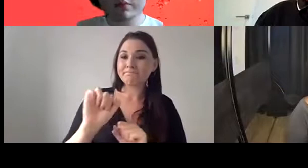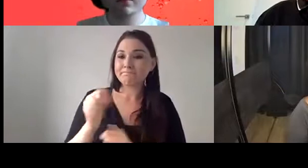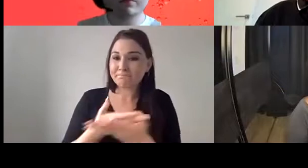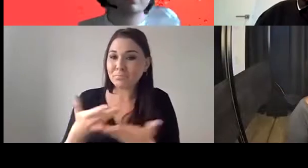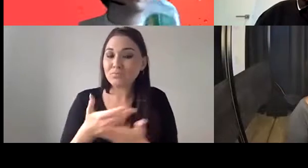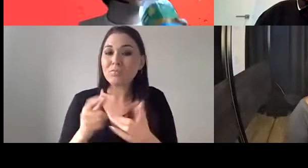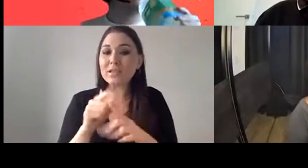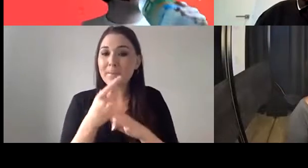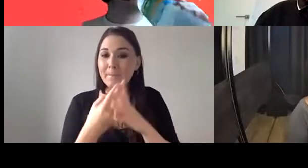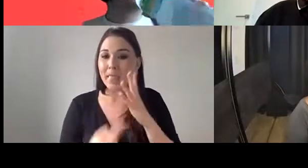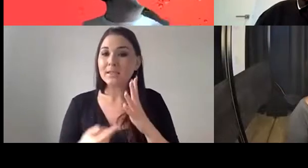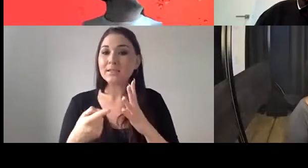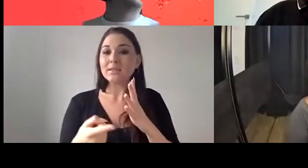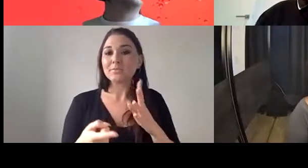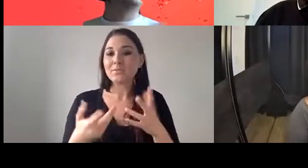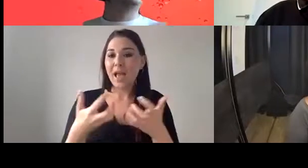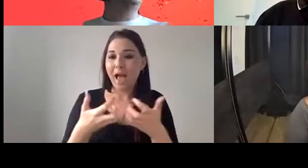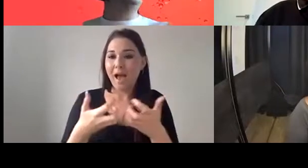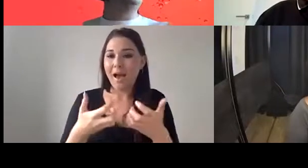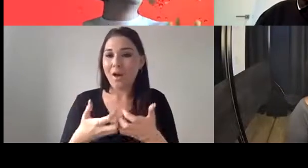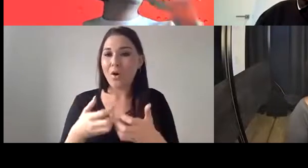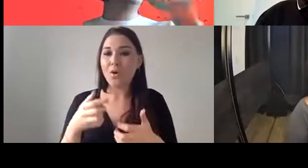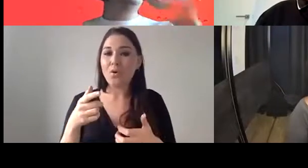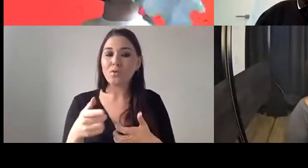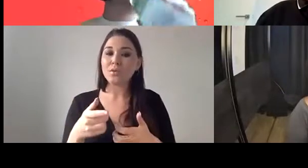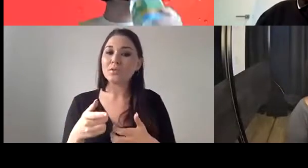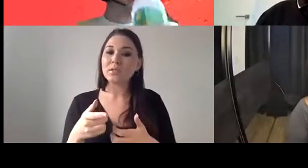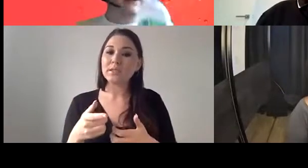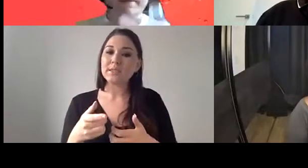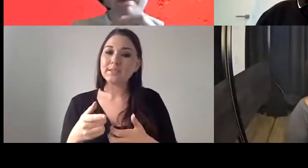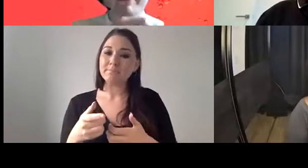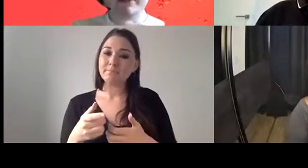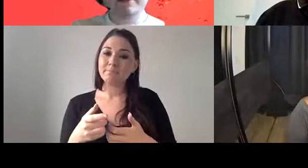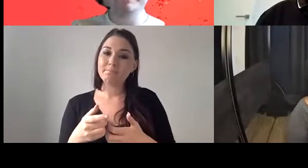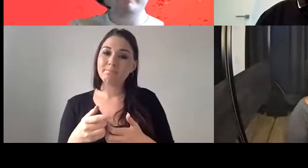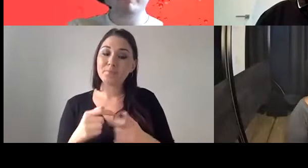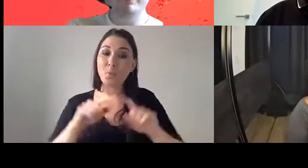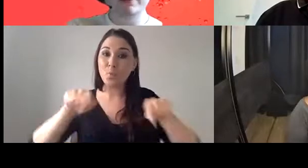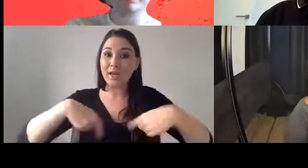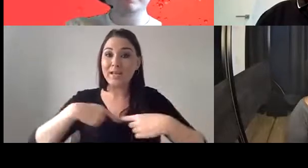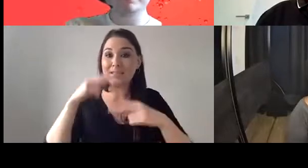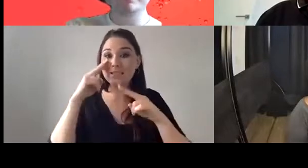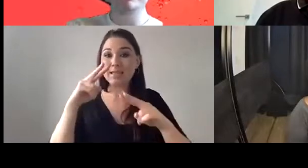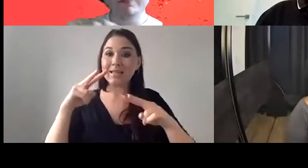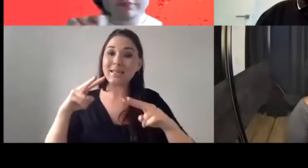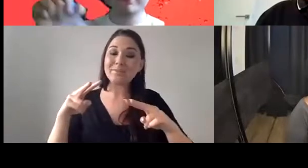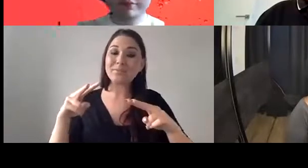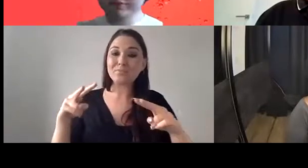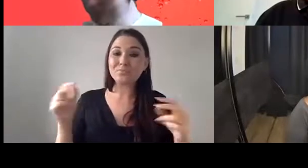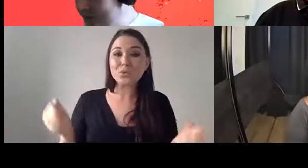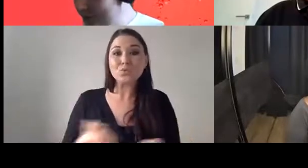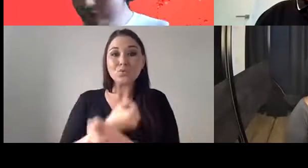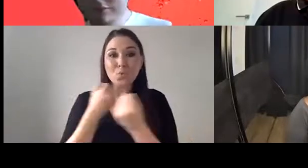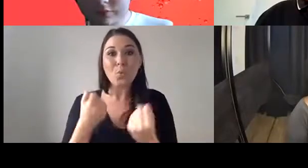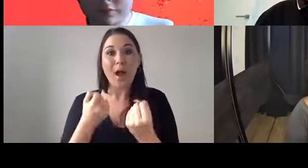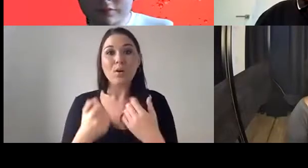disability and how that can be. We spoke about it. We see that as a superpower, really,